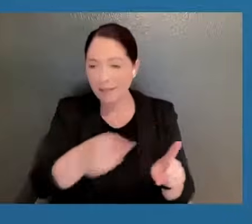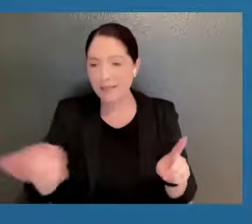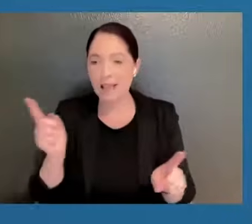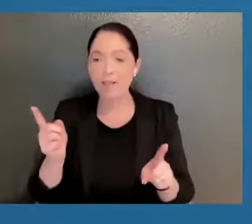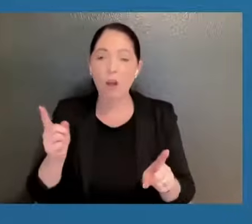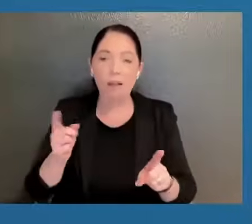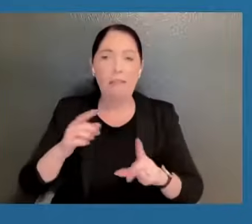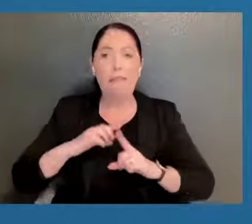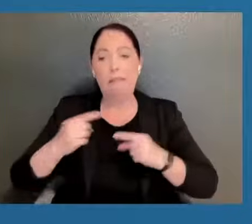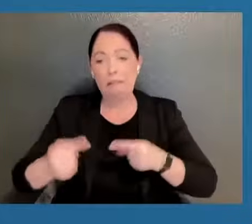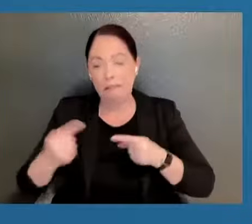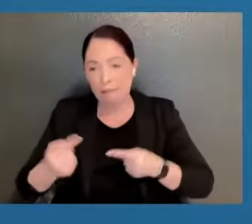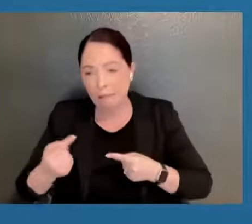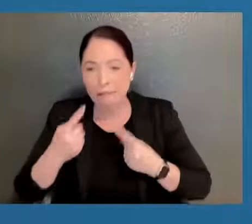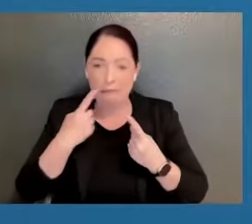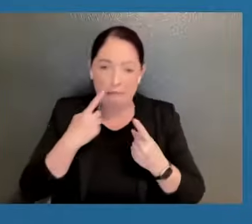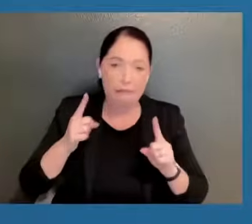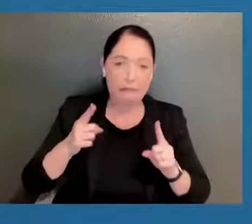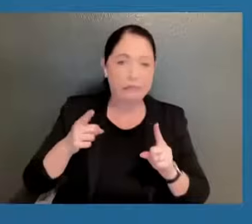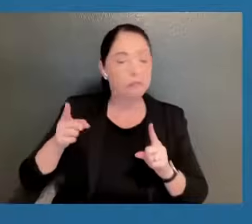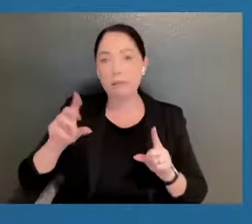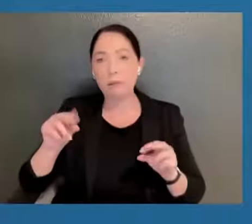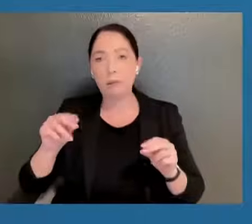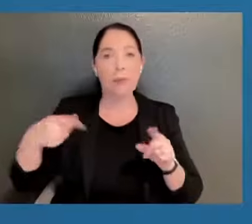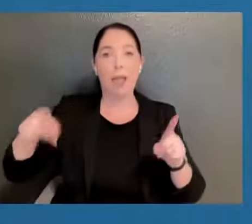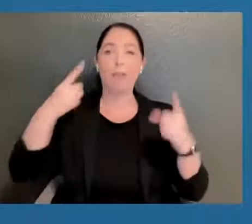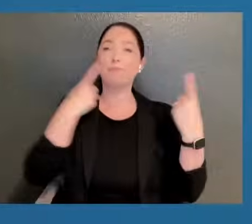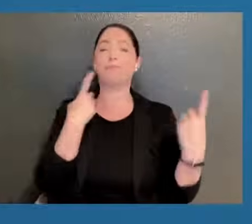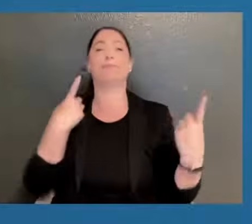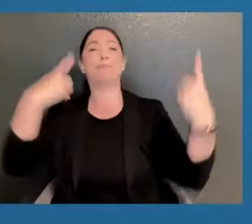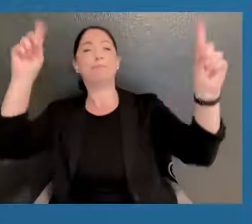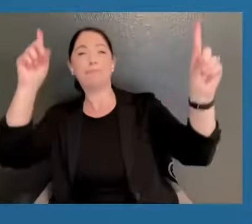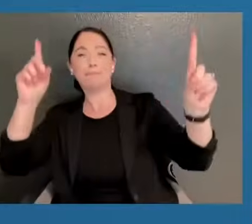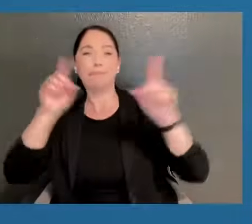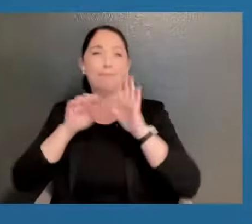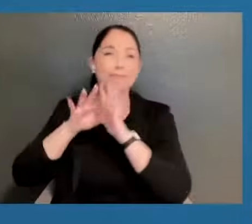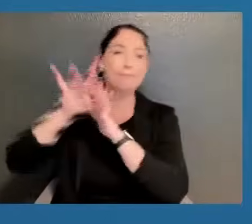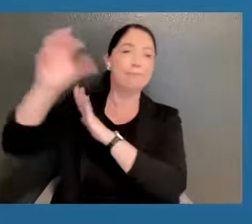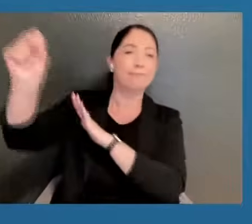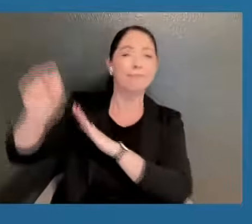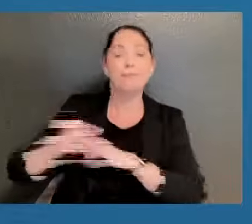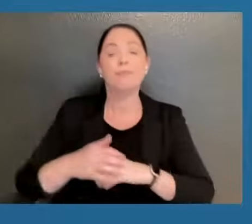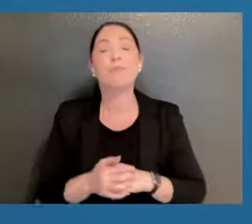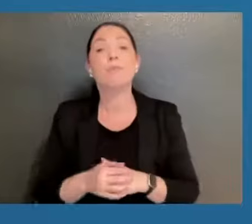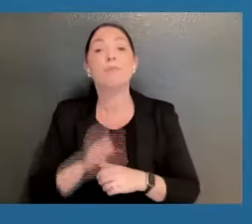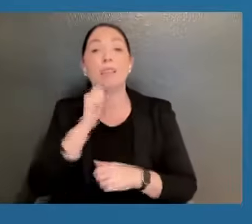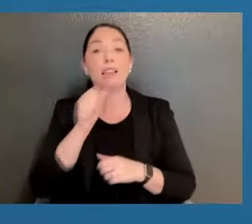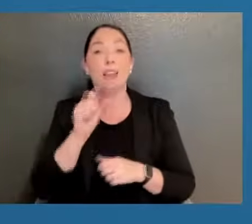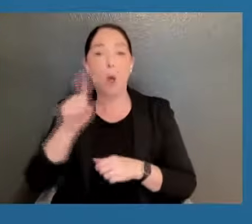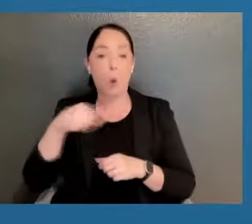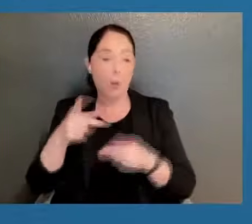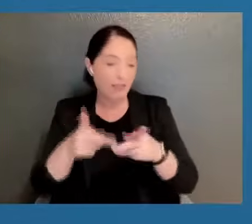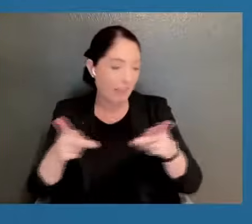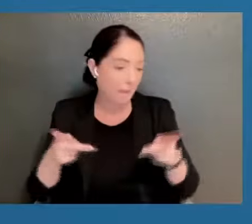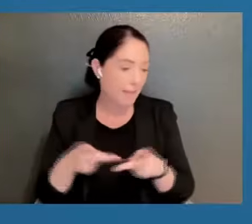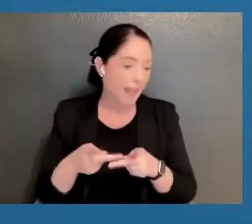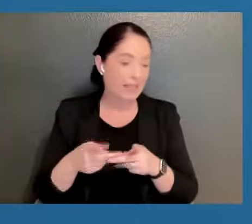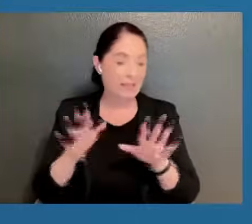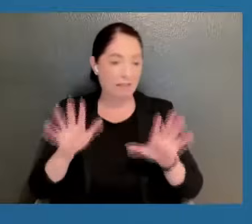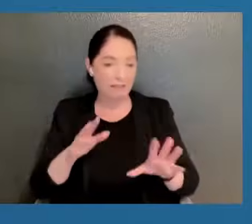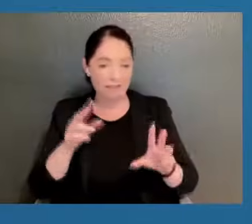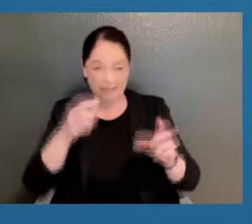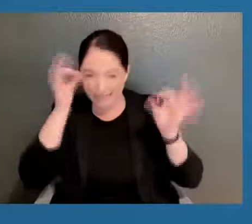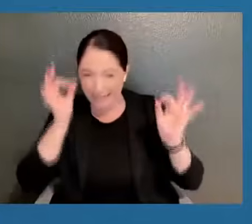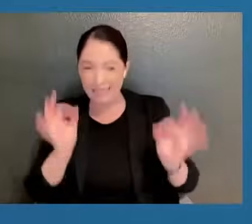thrive. A place where a zip code doesn't determine your child's future, and a place you're so proud to call home. I promised a